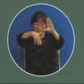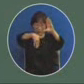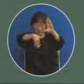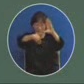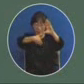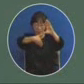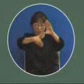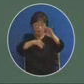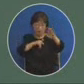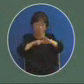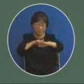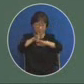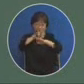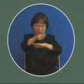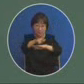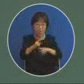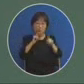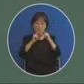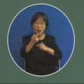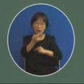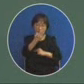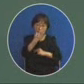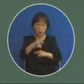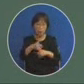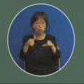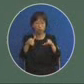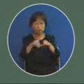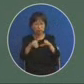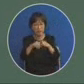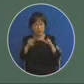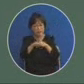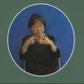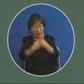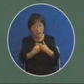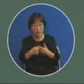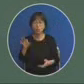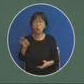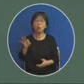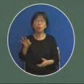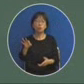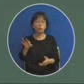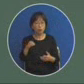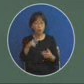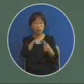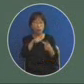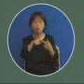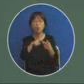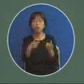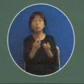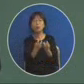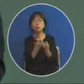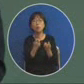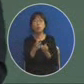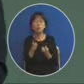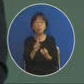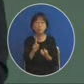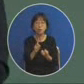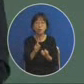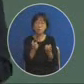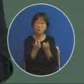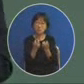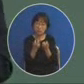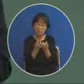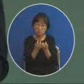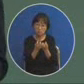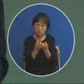well, Pastor, when are you going to go there and acclimate to the culture there? What are you going to do about the money there? What are you going to, how are you going to learn the language of that